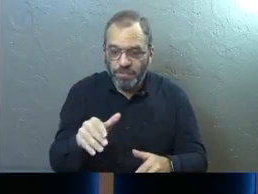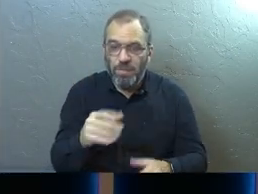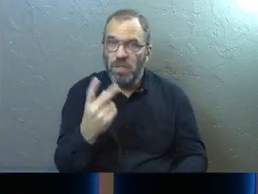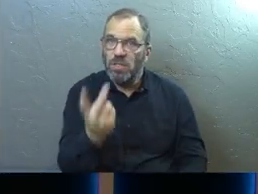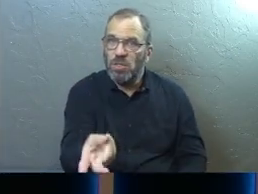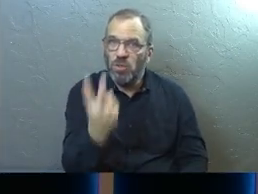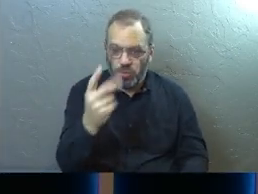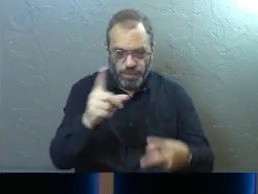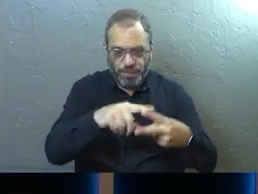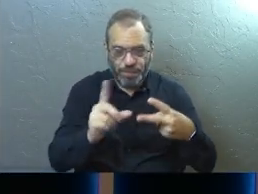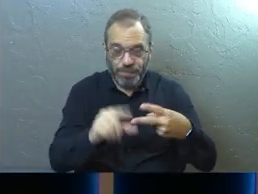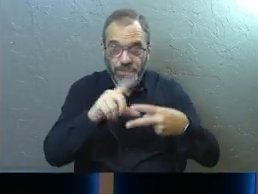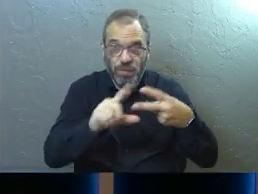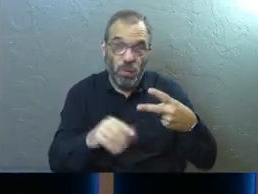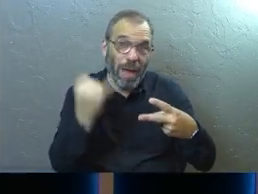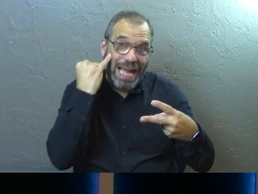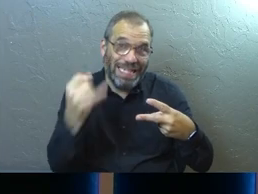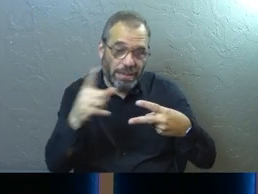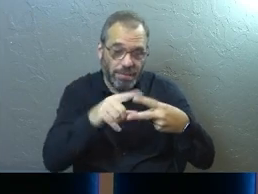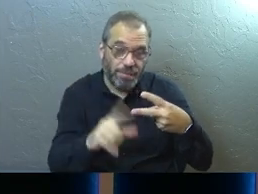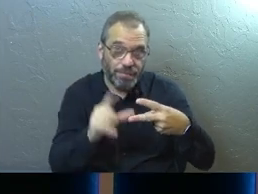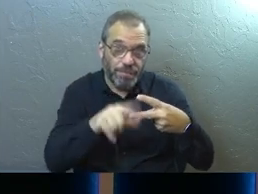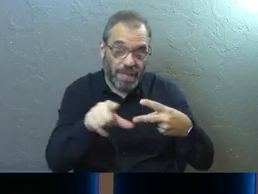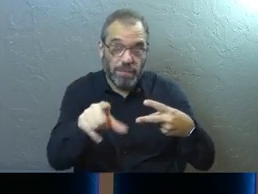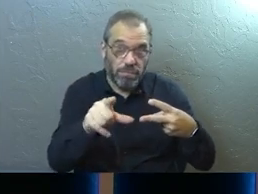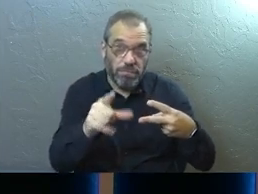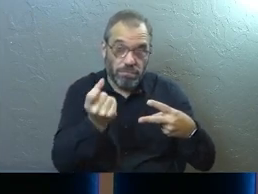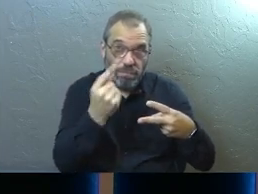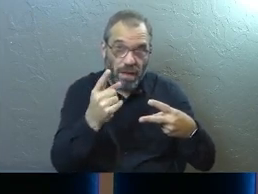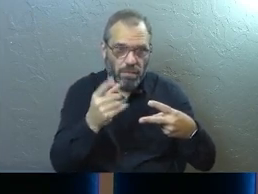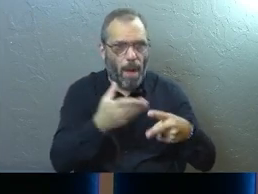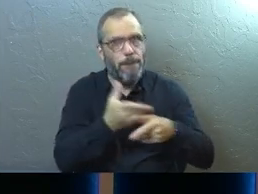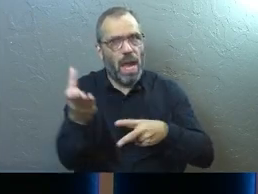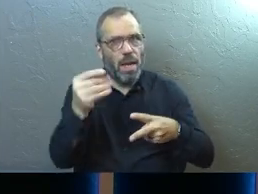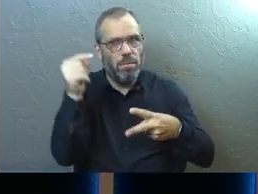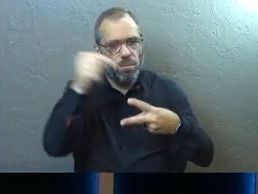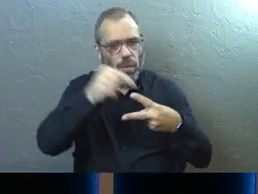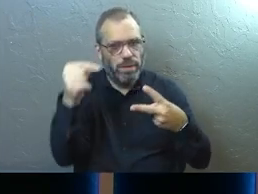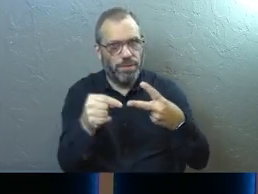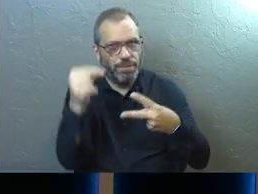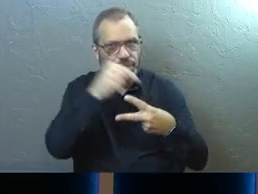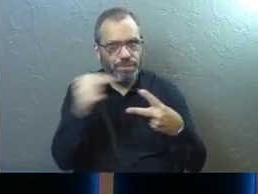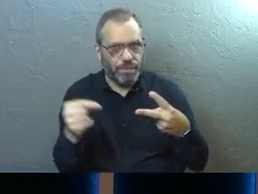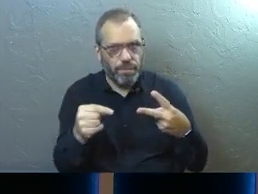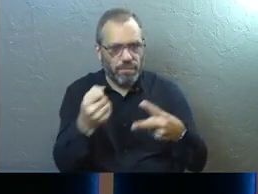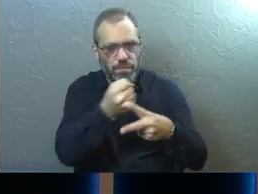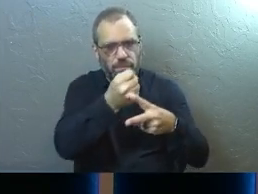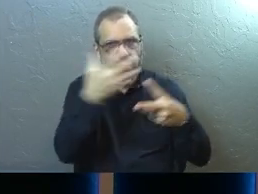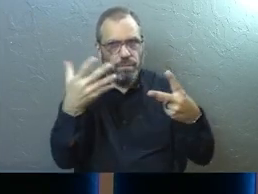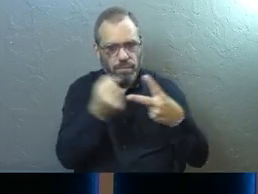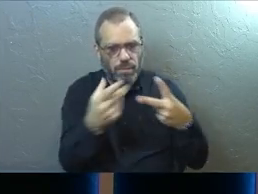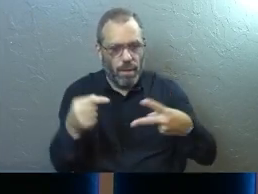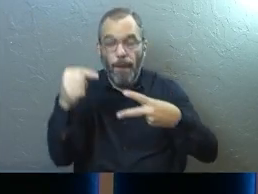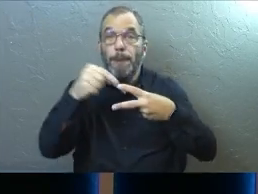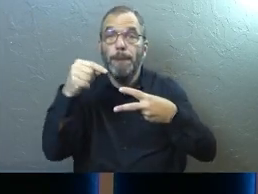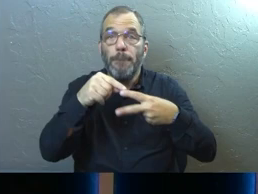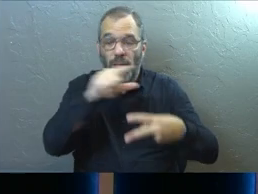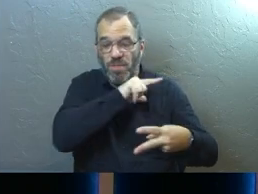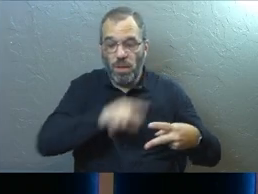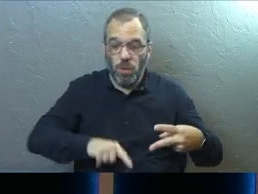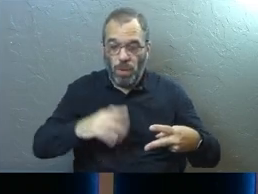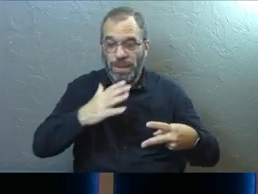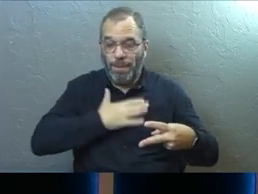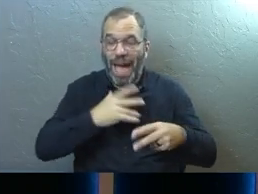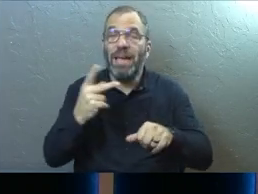there's two ideas just that we can see right away that I want us to unpack, two main points here that we're going to explore. The first one is, the Lord